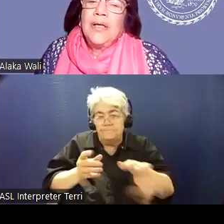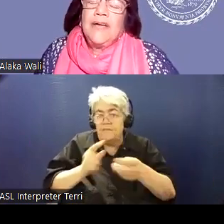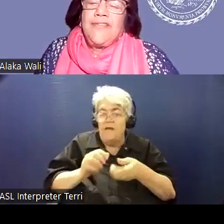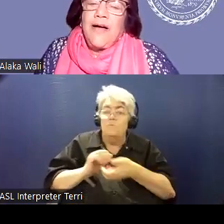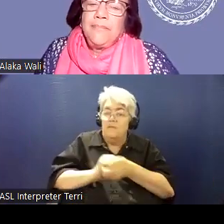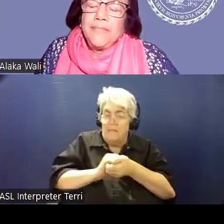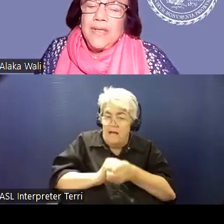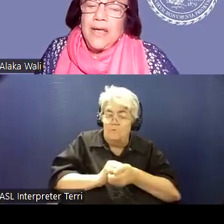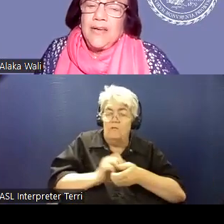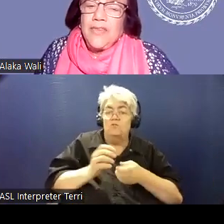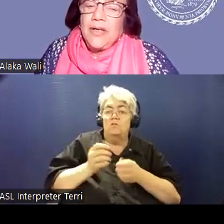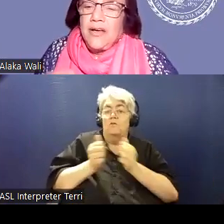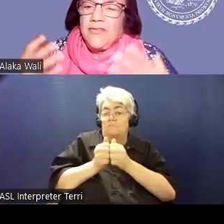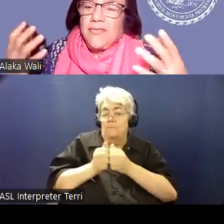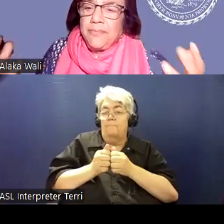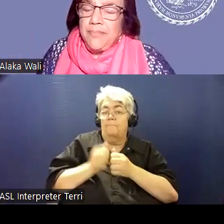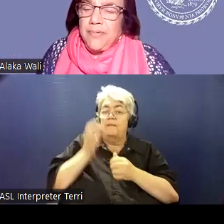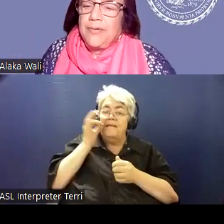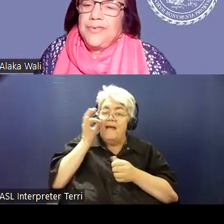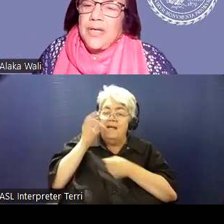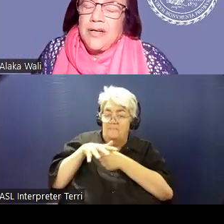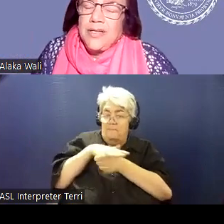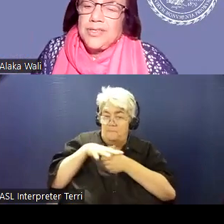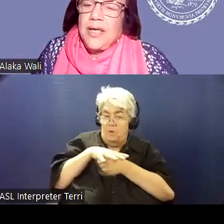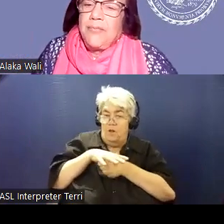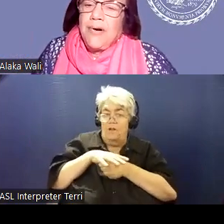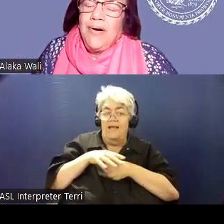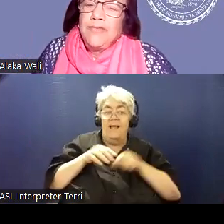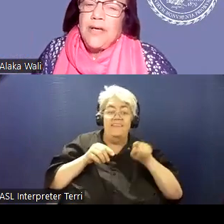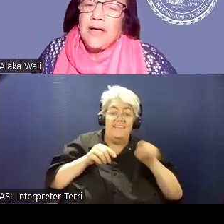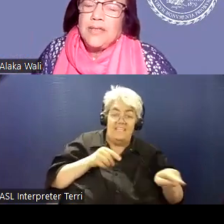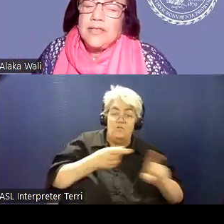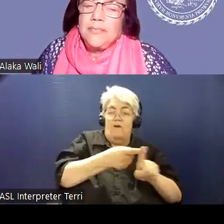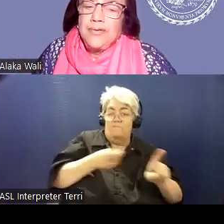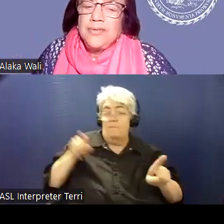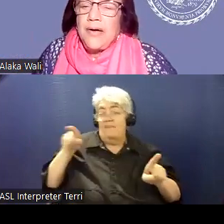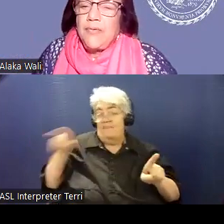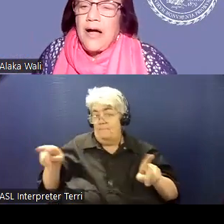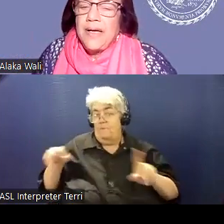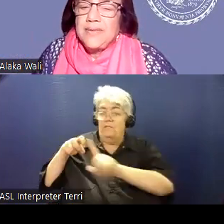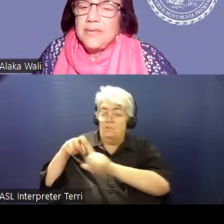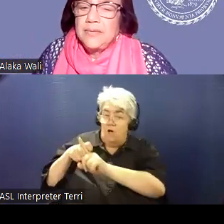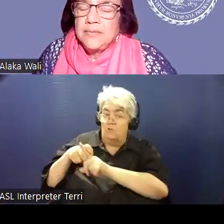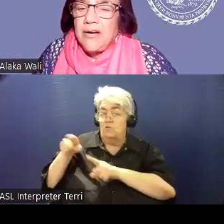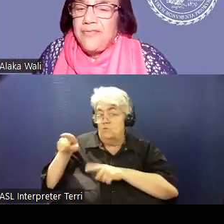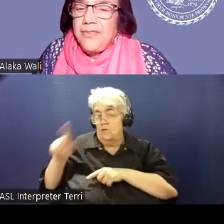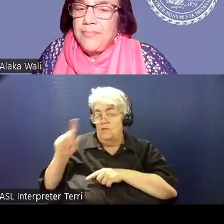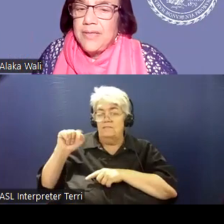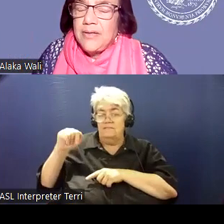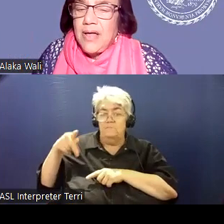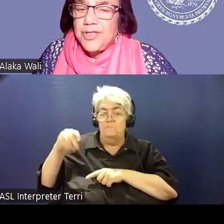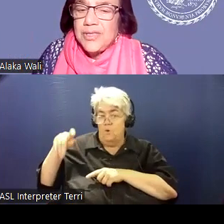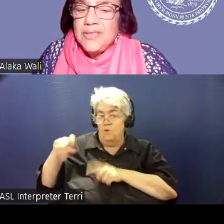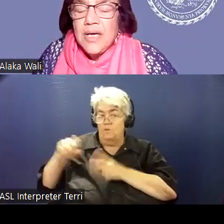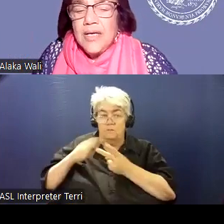collaboration from the native people whose heritage they were. We talked to TIPOs about how best to care for them in